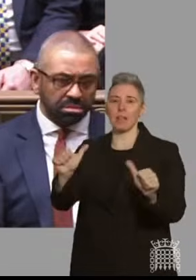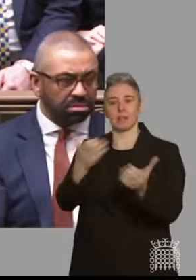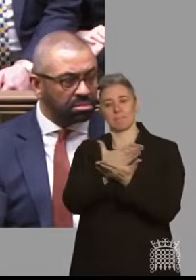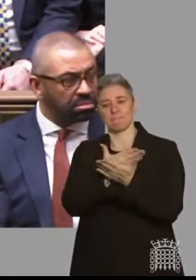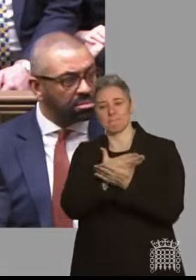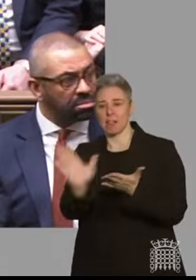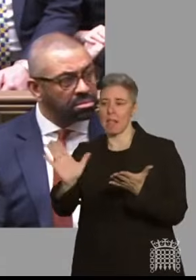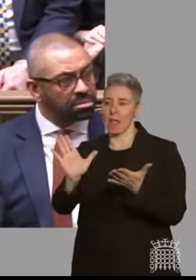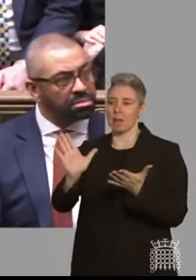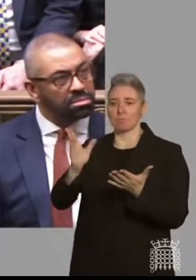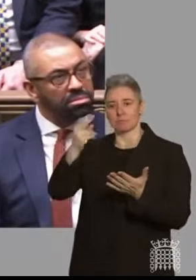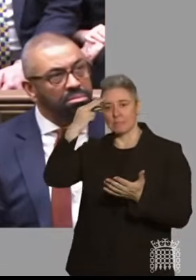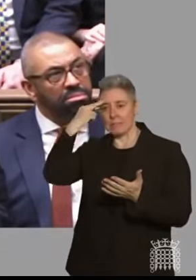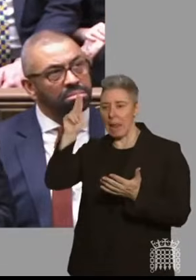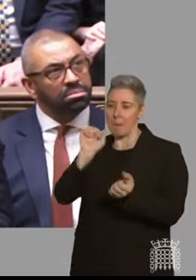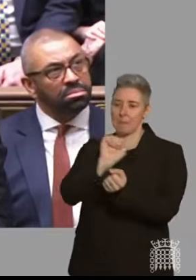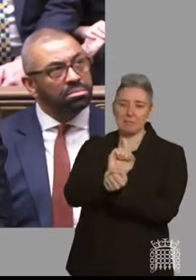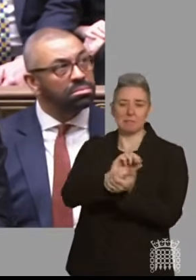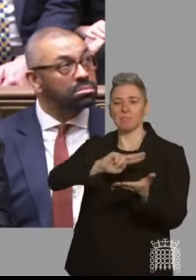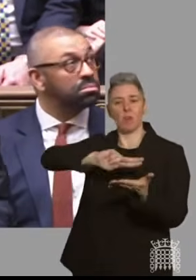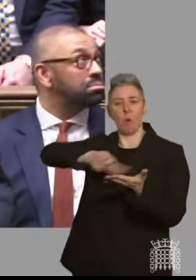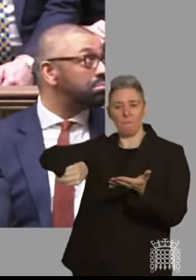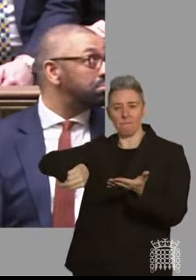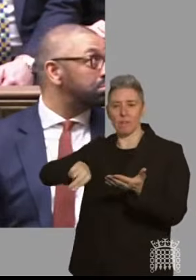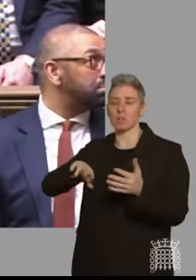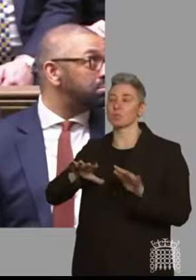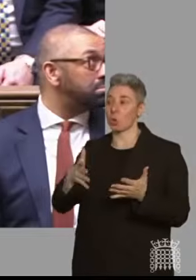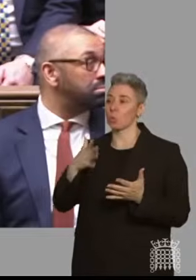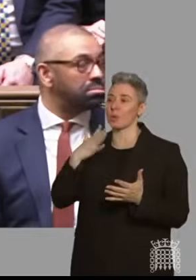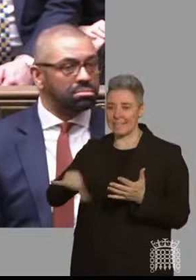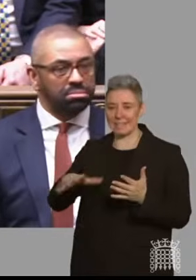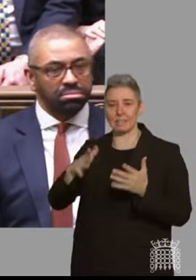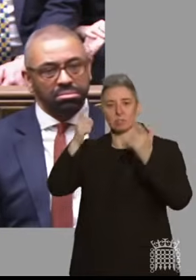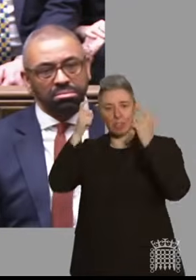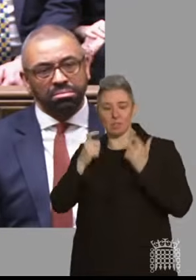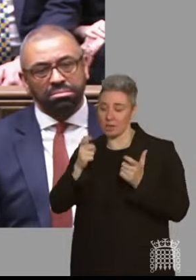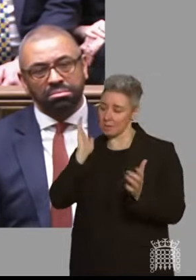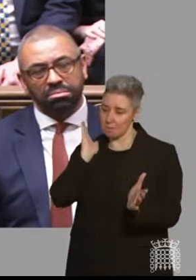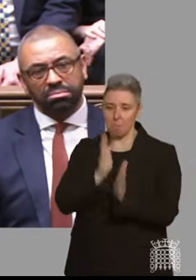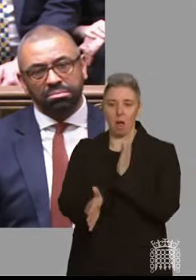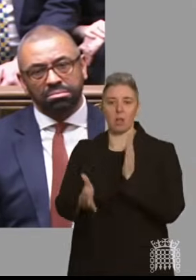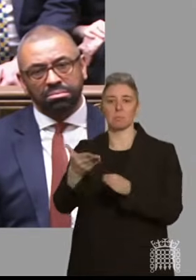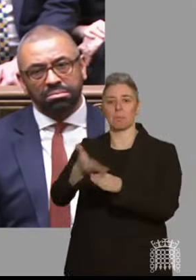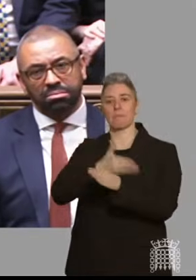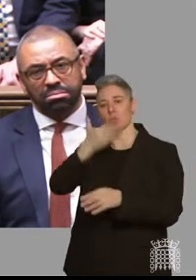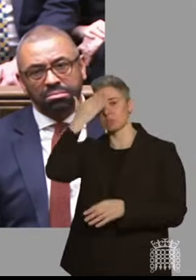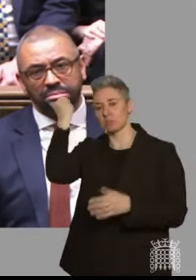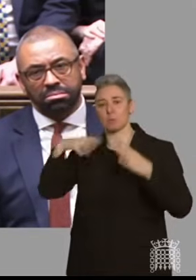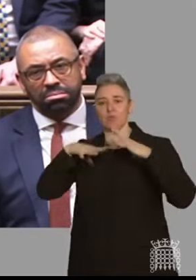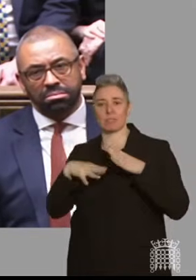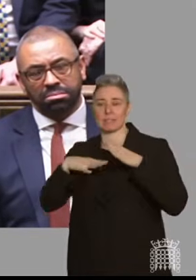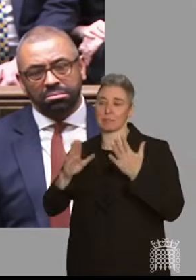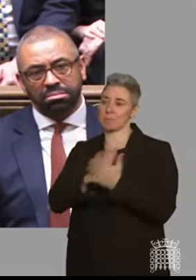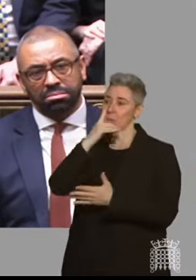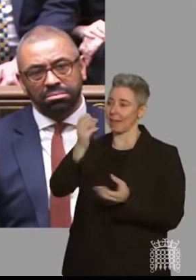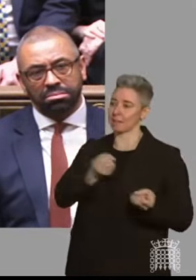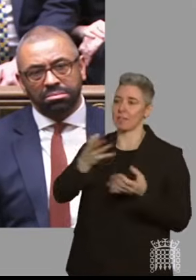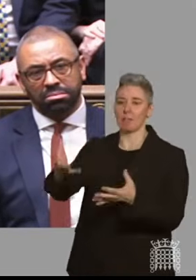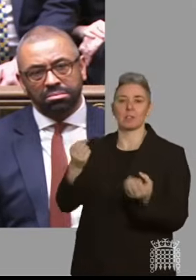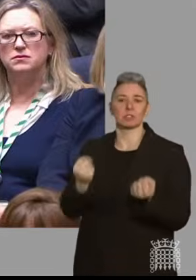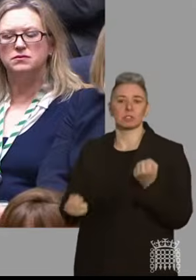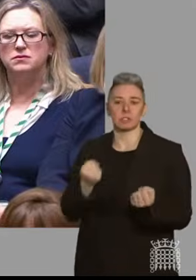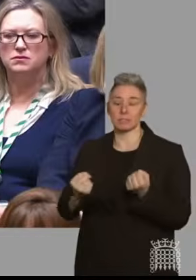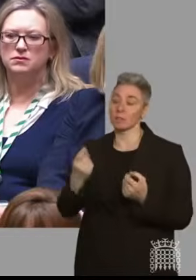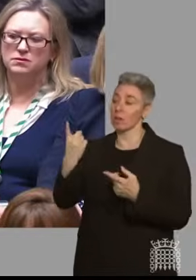before summer recess so that we can deliver the justice that they have fought for. We're continuing to work with our counterparts in Scotland and Northern Ireland as they develop